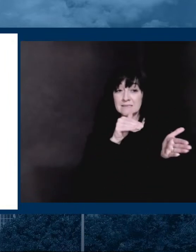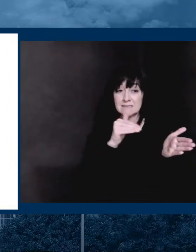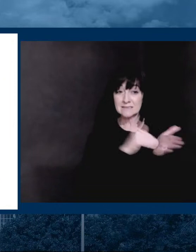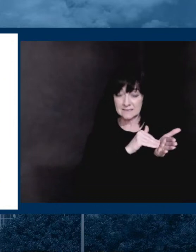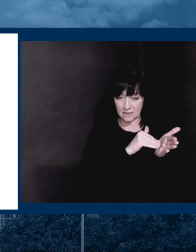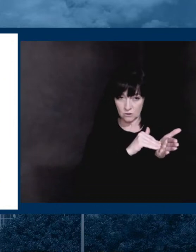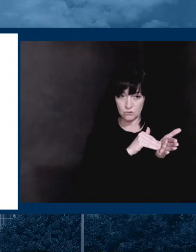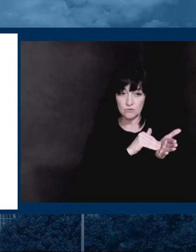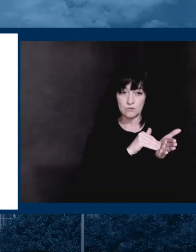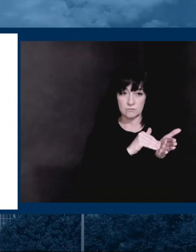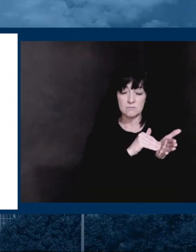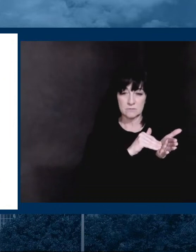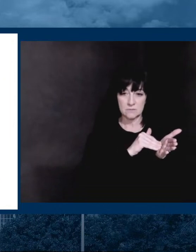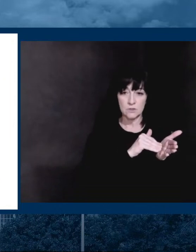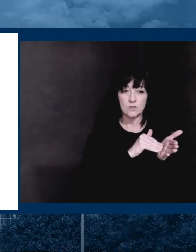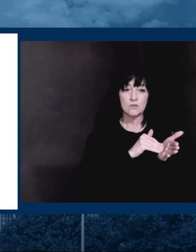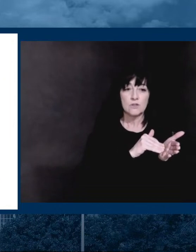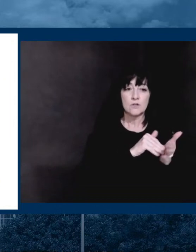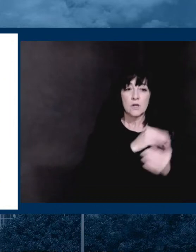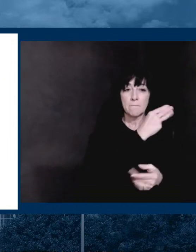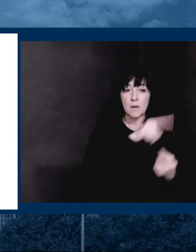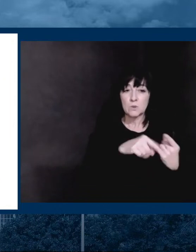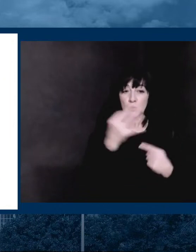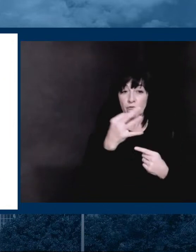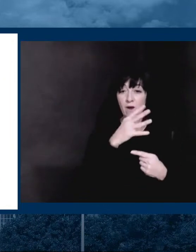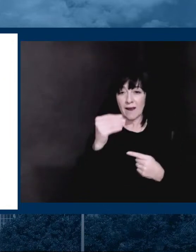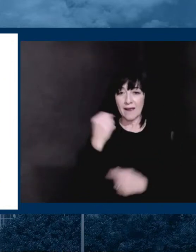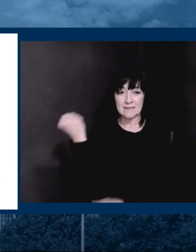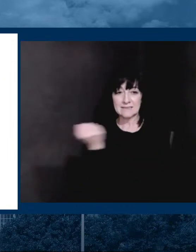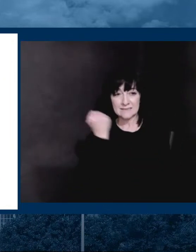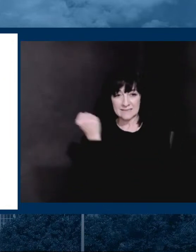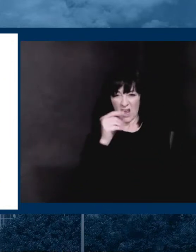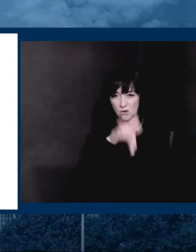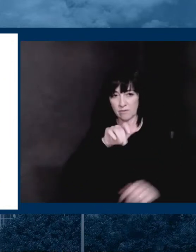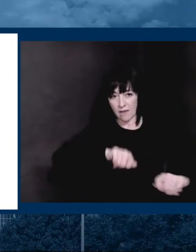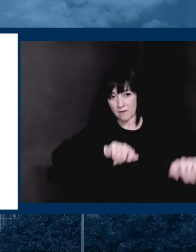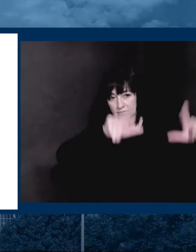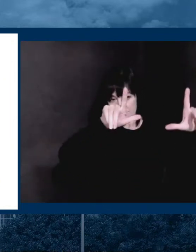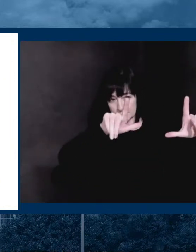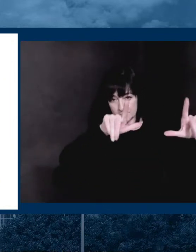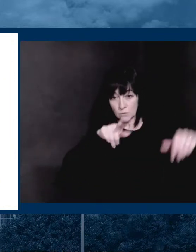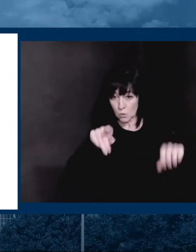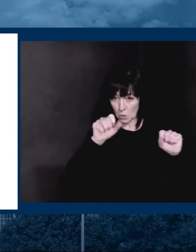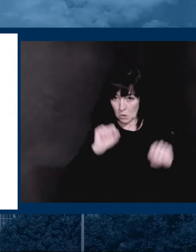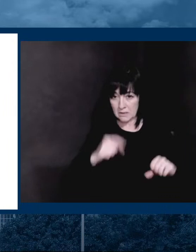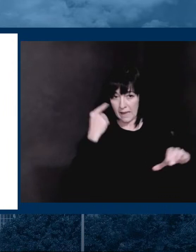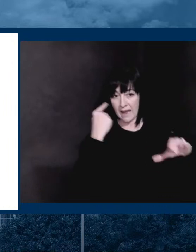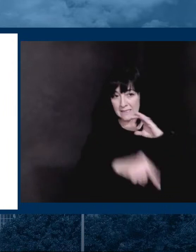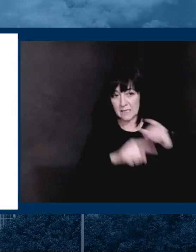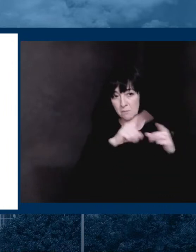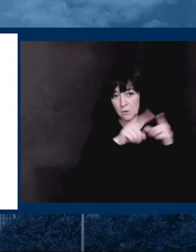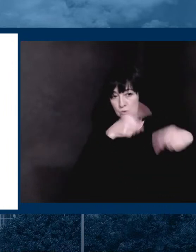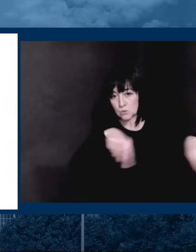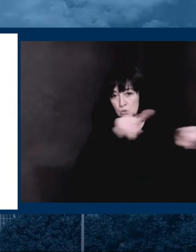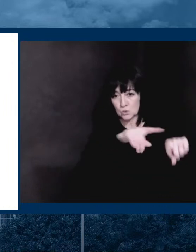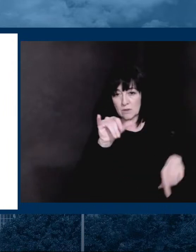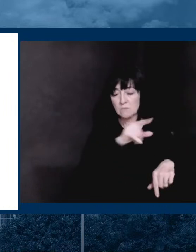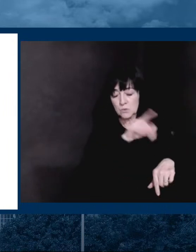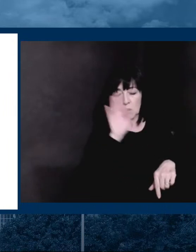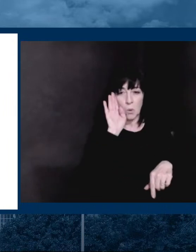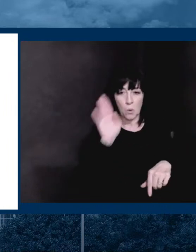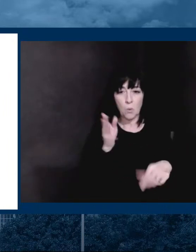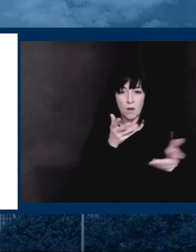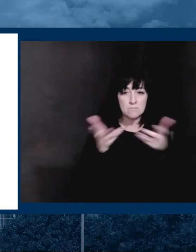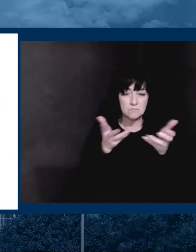business hours, as well as on Saturdays, and also emailing them vaccine@delaware.gov. They will get back to you.